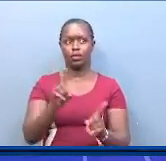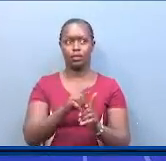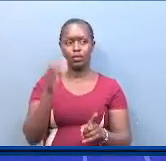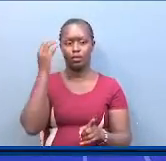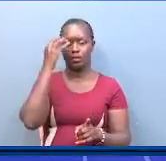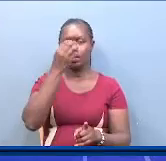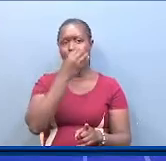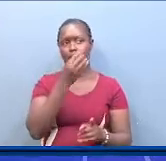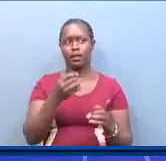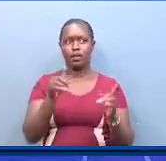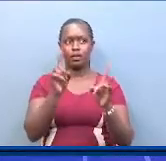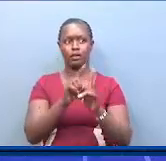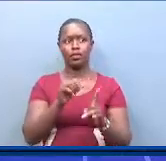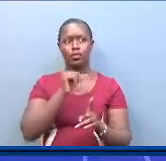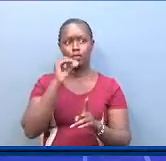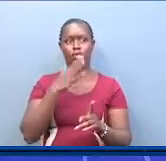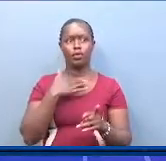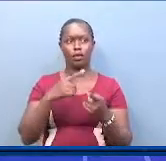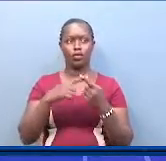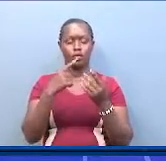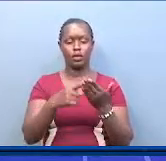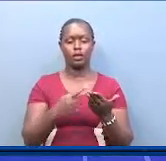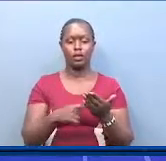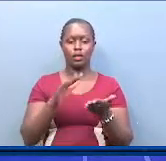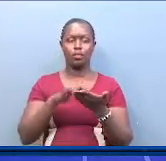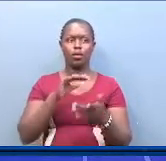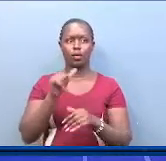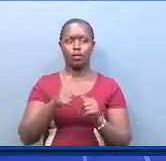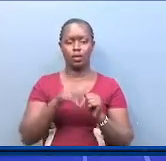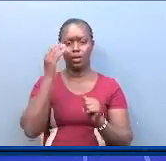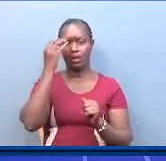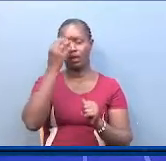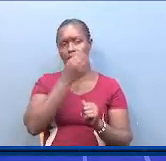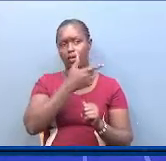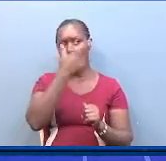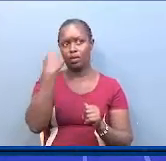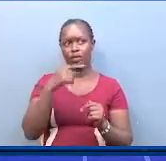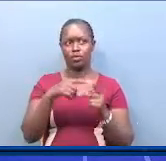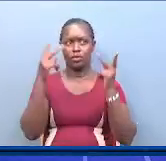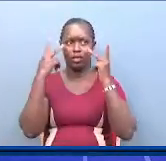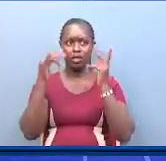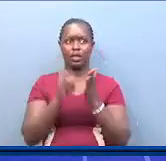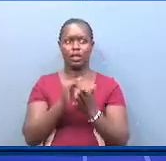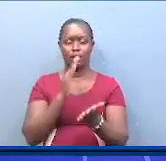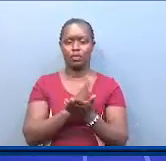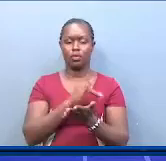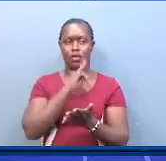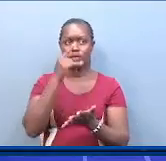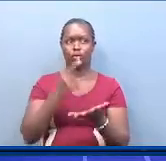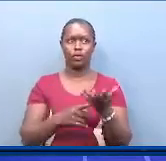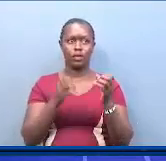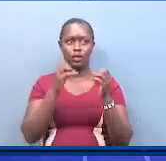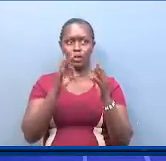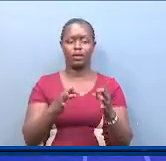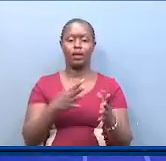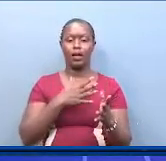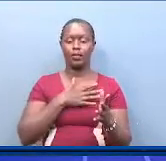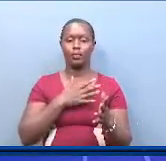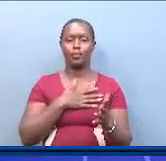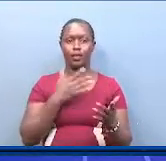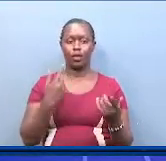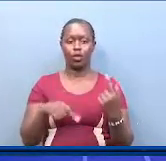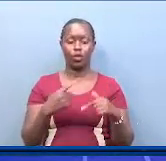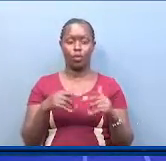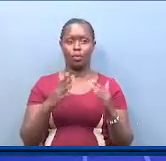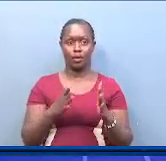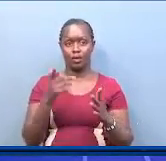Karua, and I don't want us to discuss more about Martha Karua because you see, the truth is, whether our